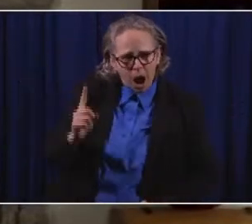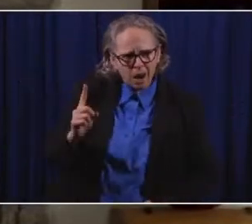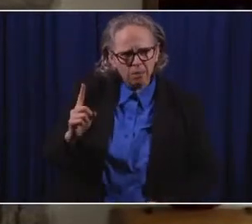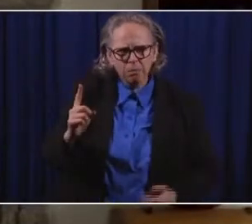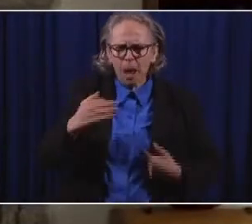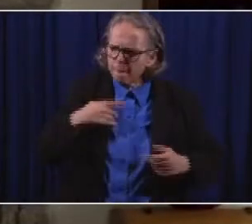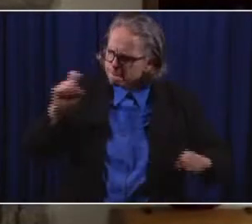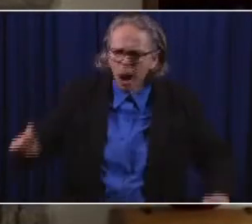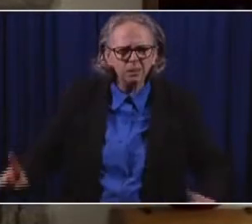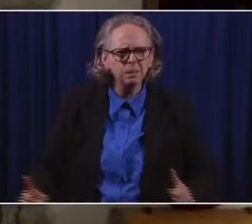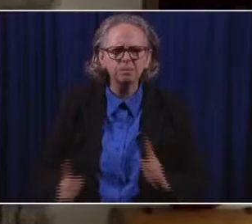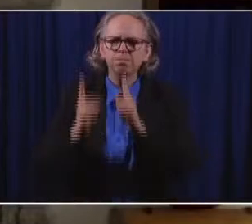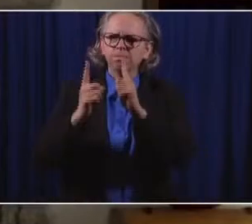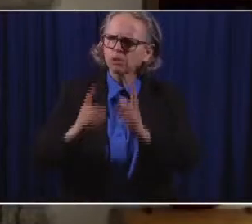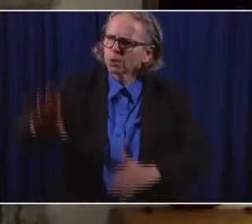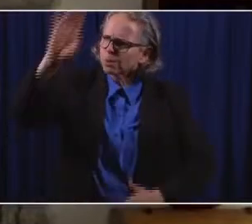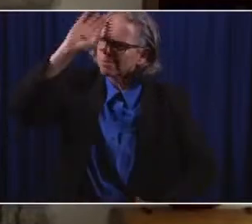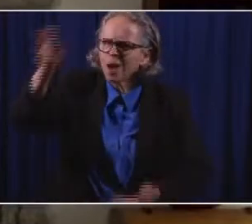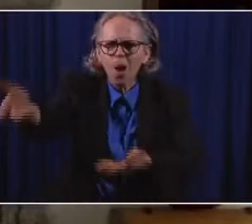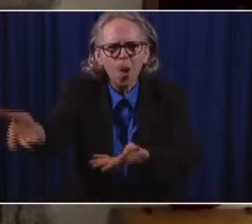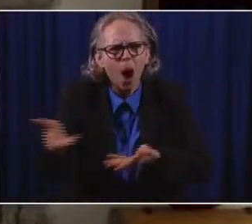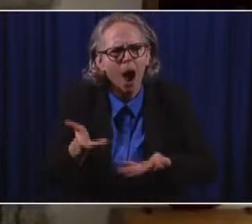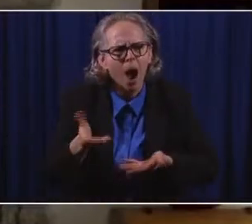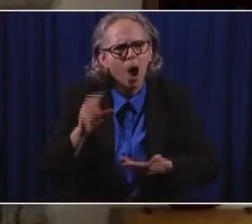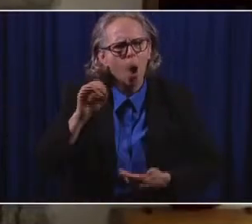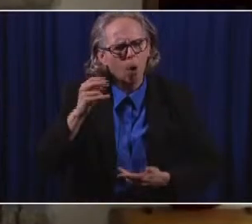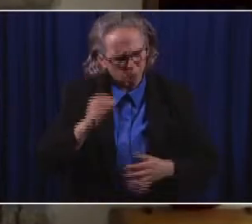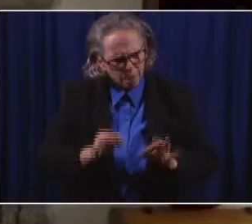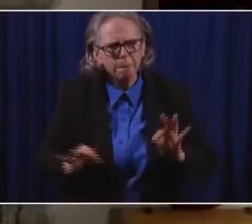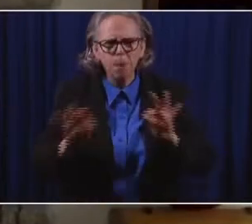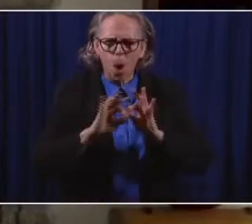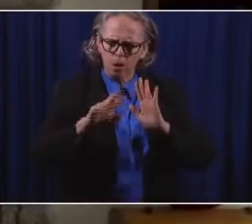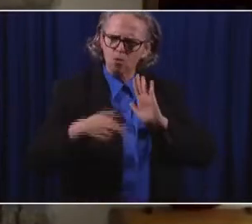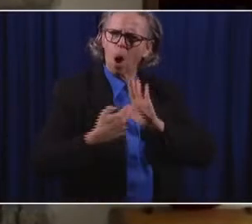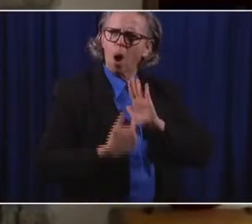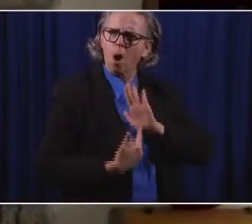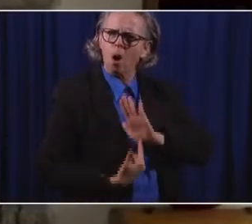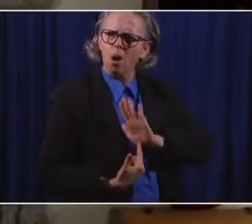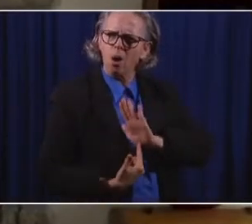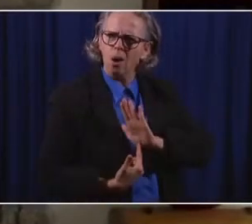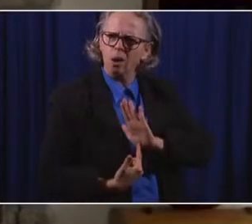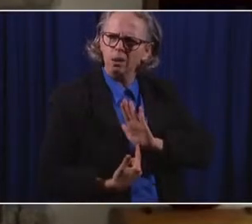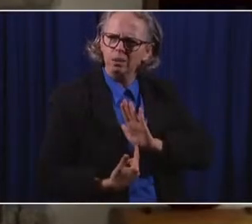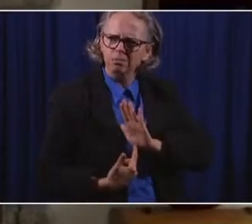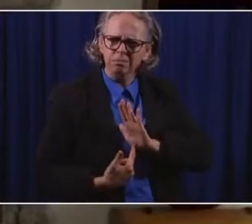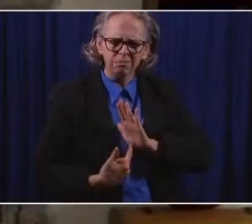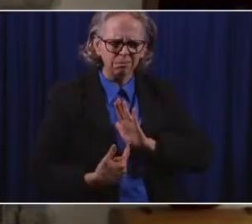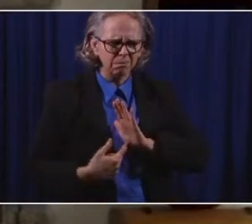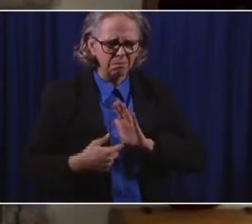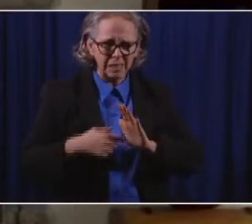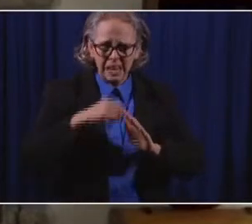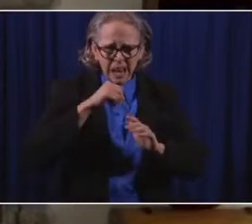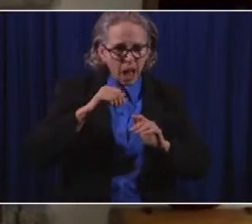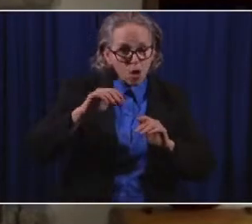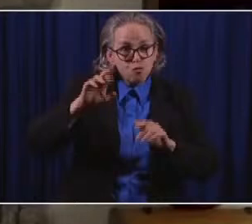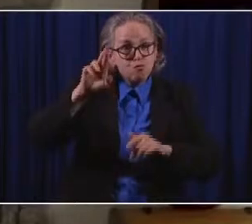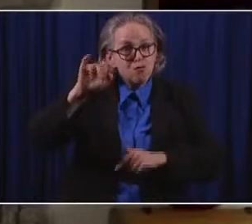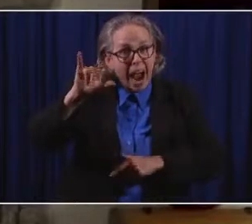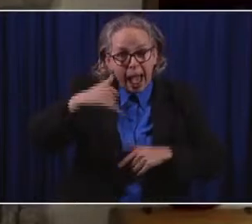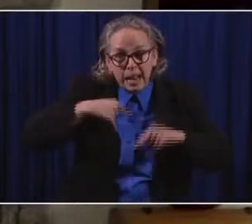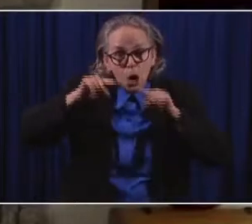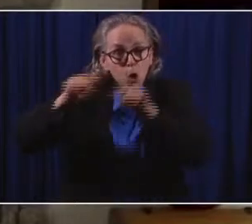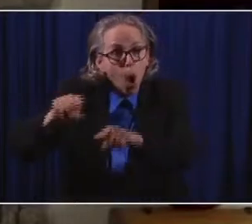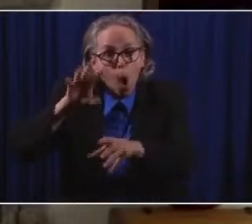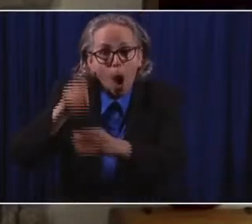States. And I think that is important. I was not at the rally. Look, I've made it very, very clear that whether you're at